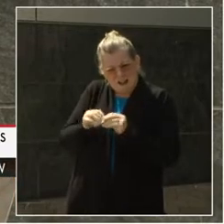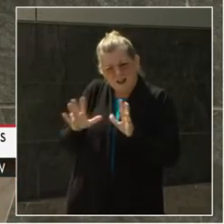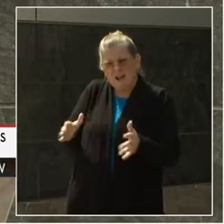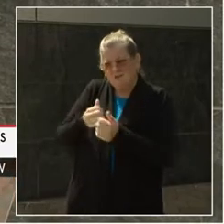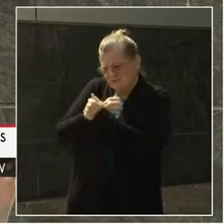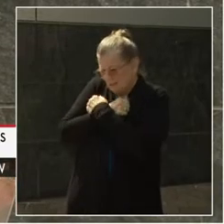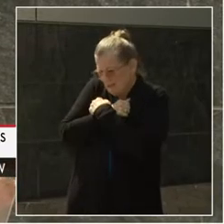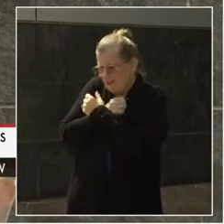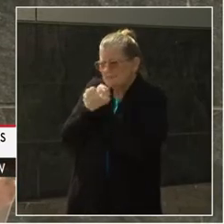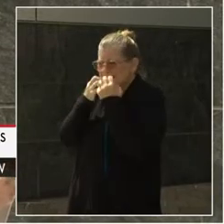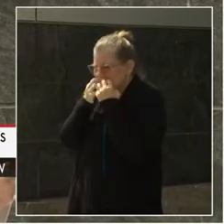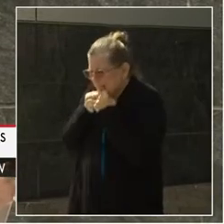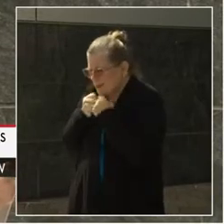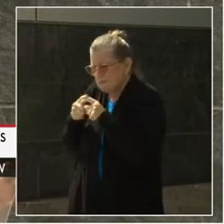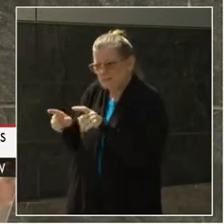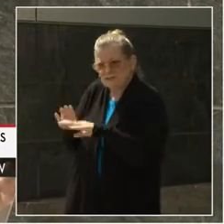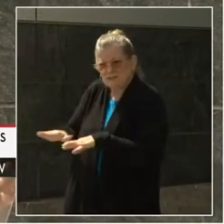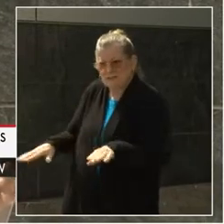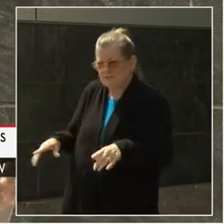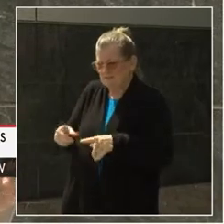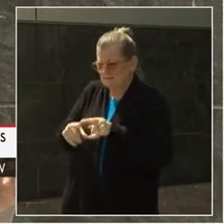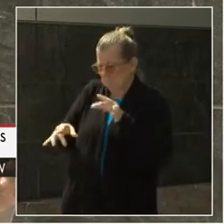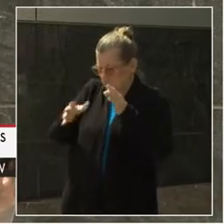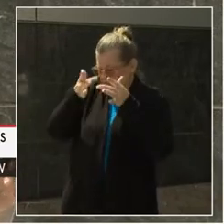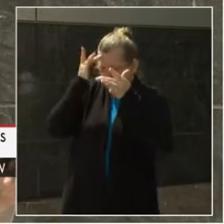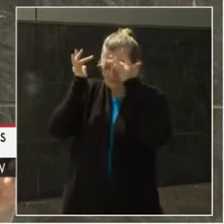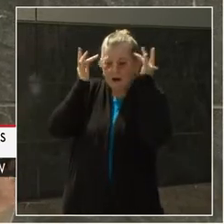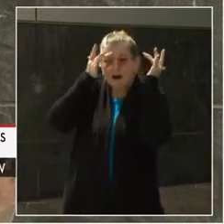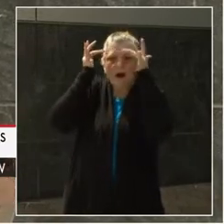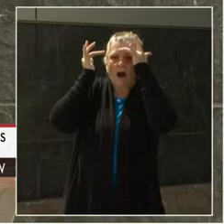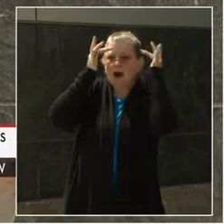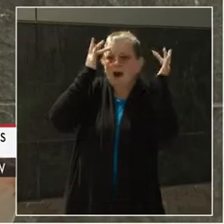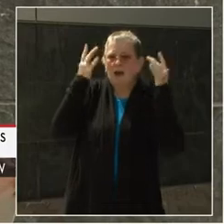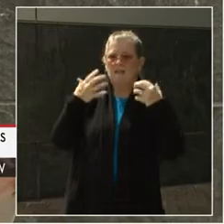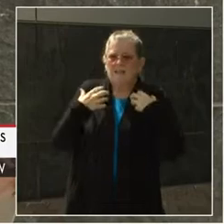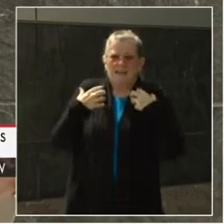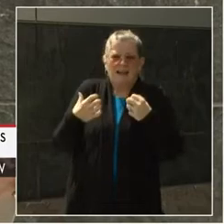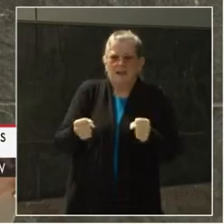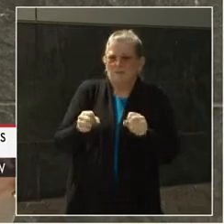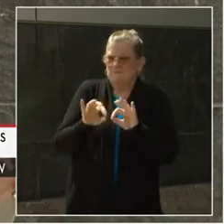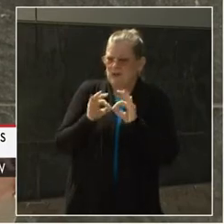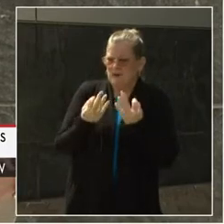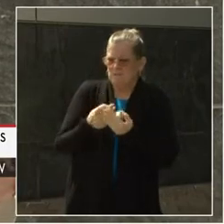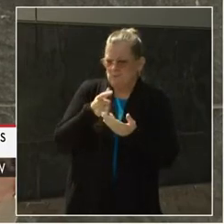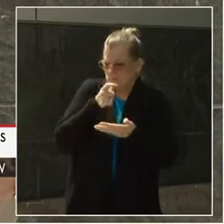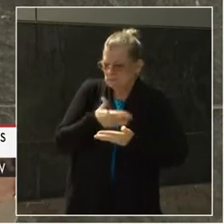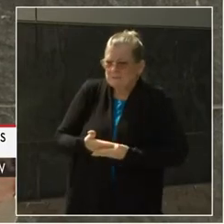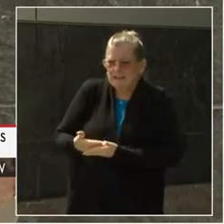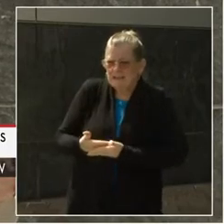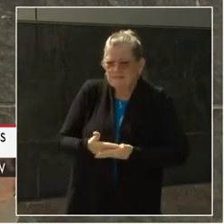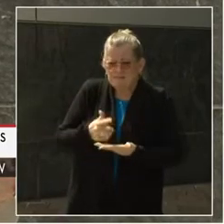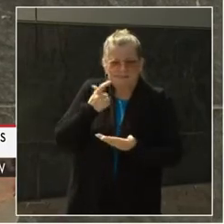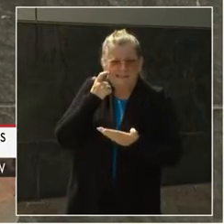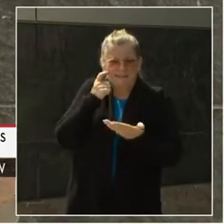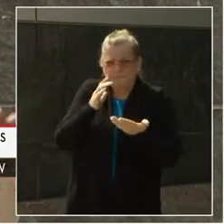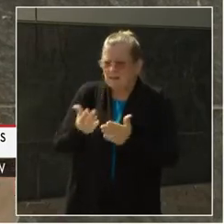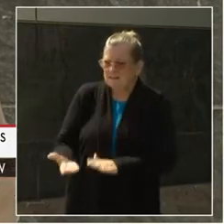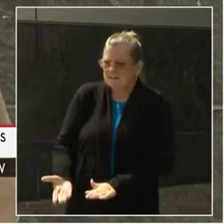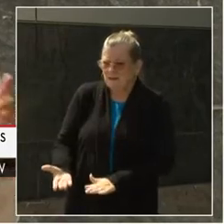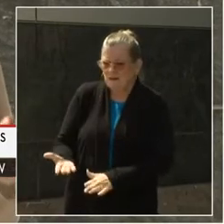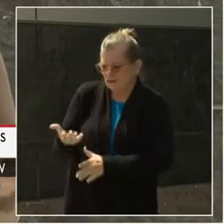certainly around all of that is on the healing of this family who lost their 3-month-old. We have identified